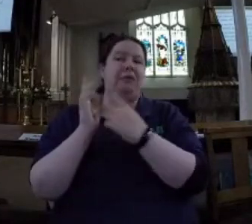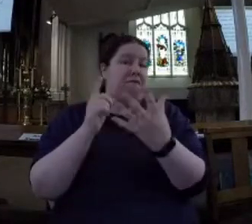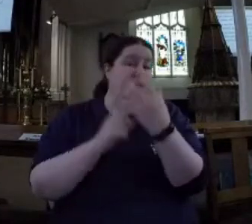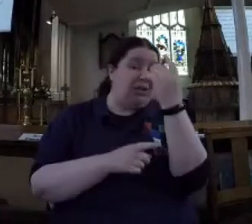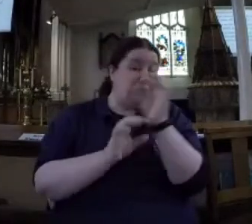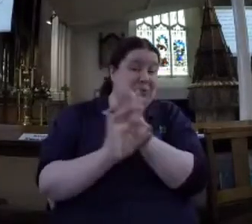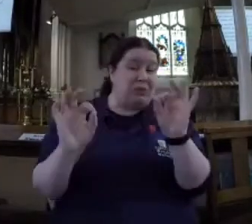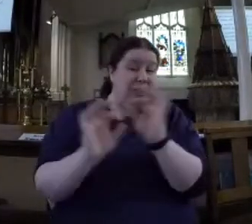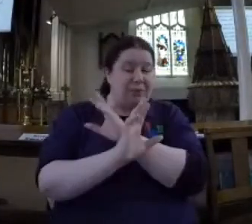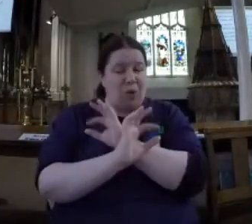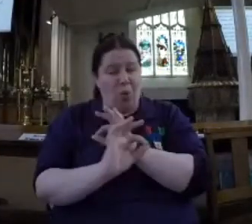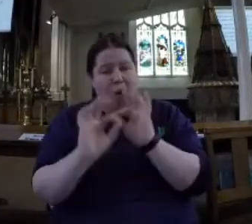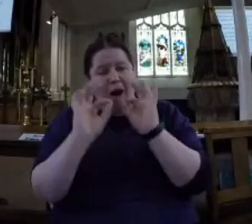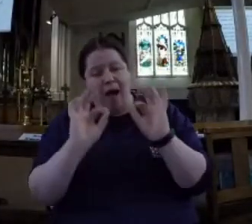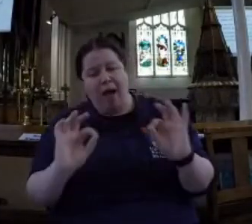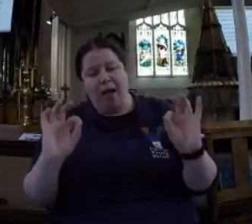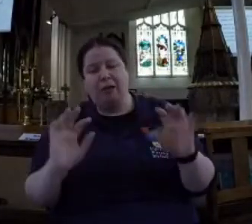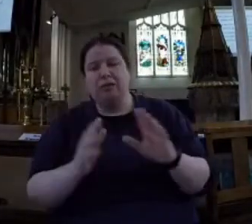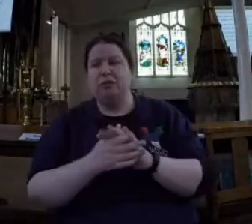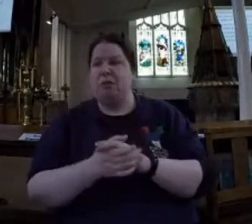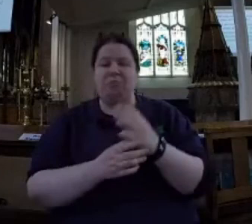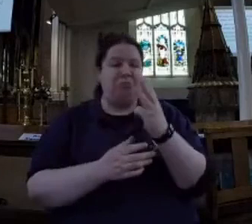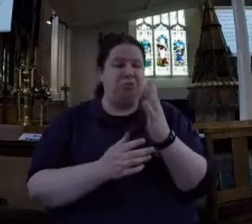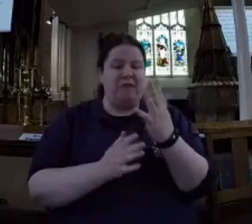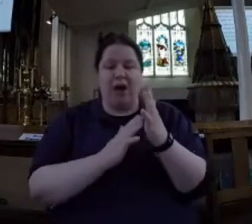if you'd like to perhaps have a chat for about 3